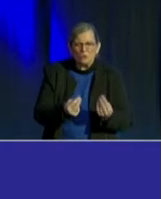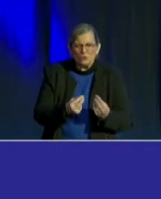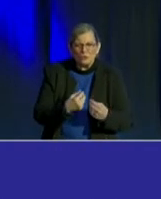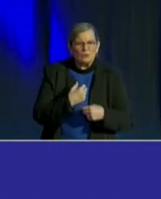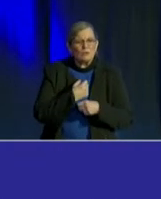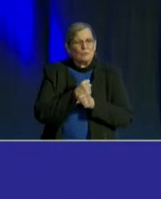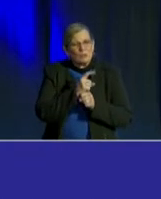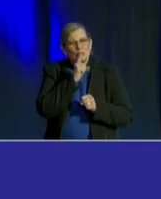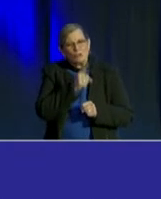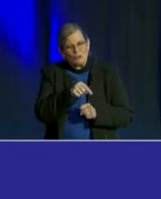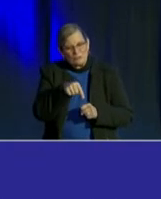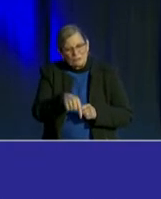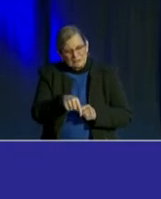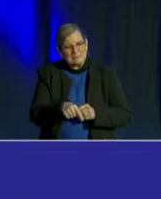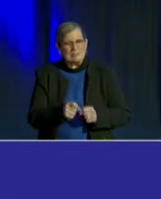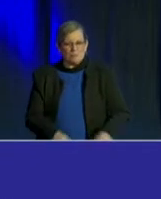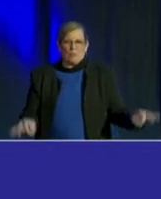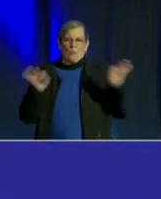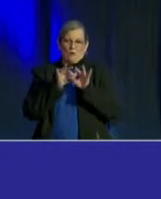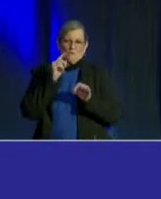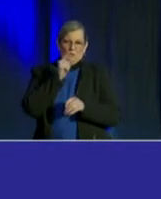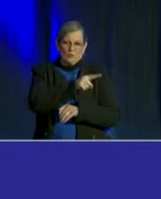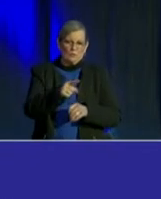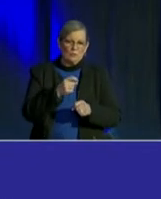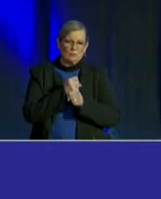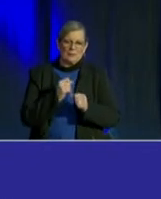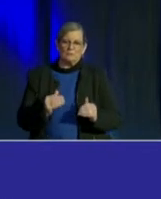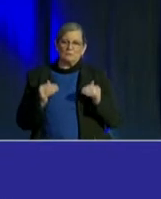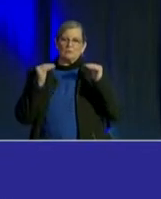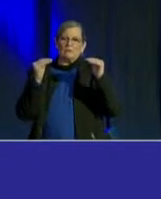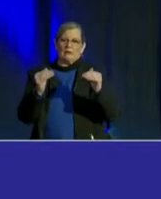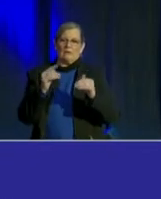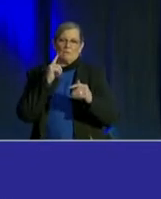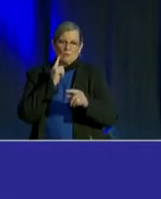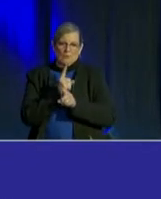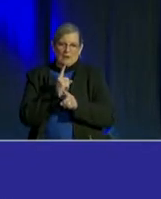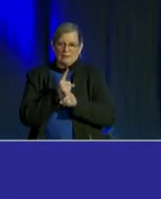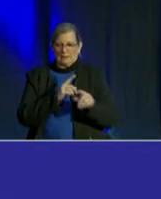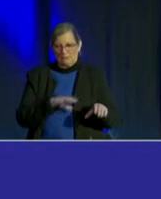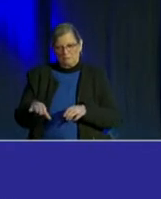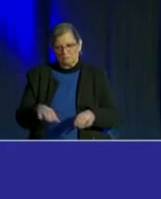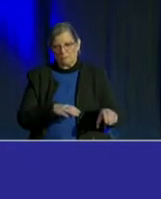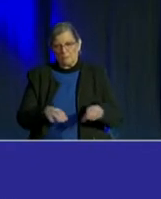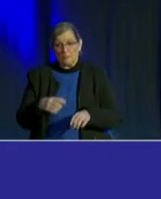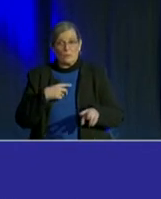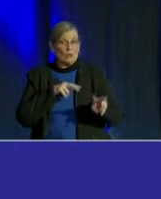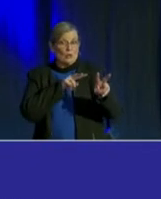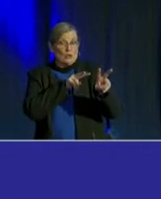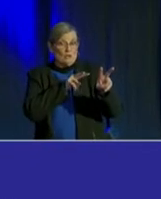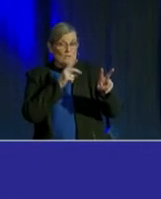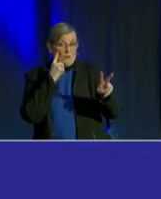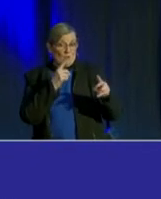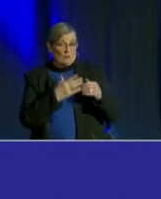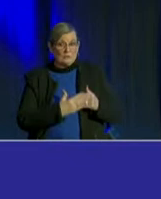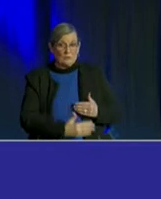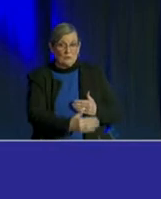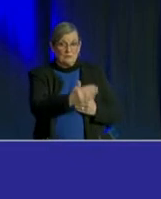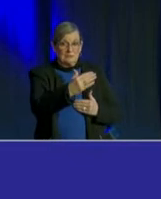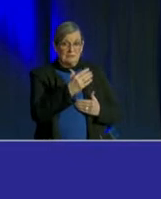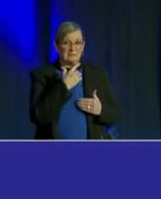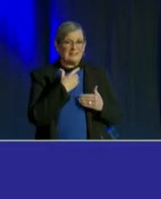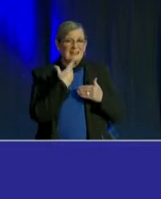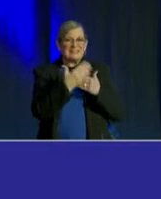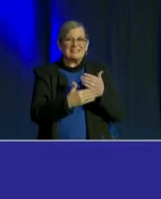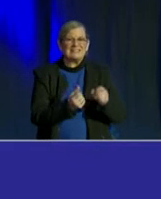was raised and it was raised in the right way. We're also looking from that going forward for this year, how we can